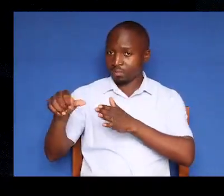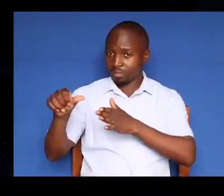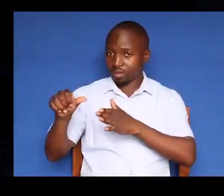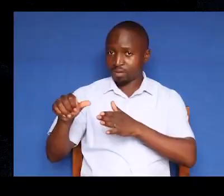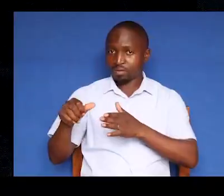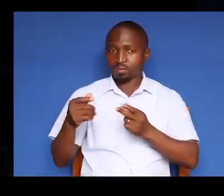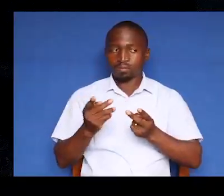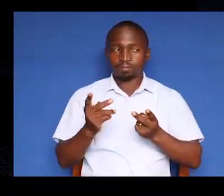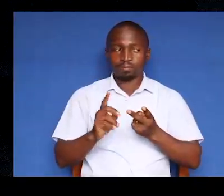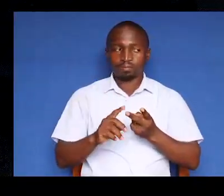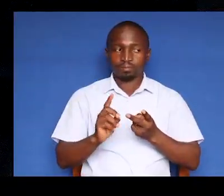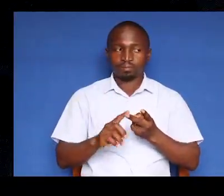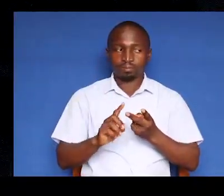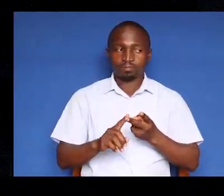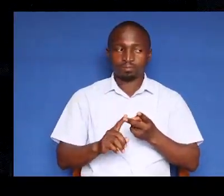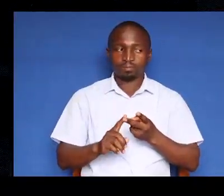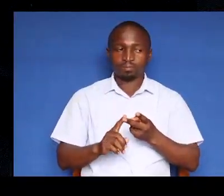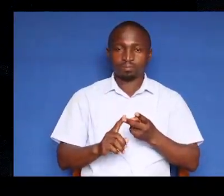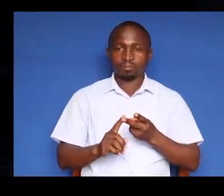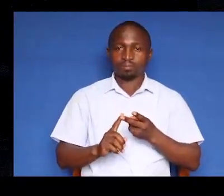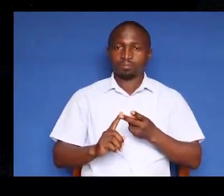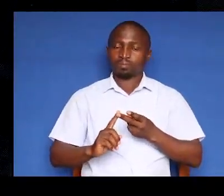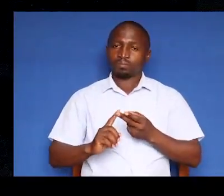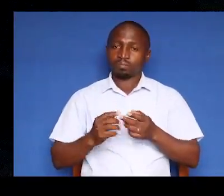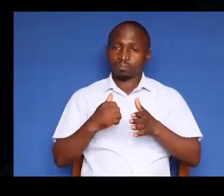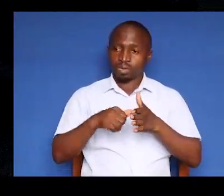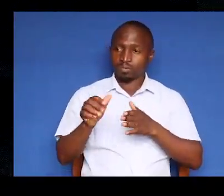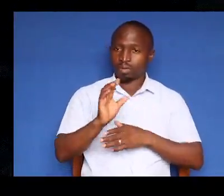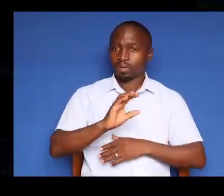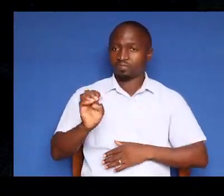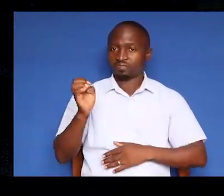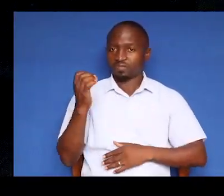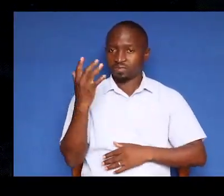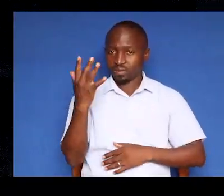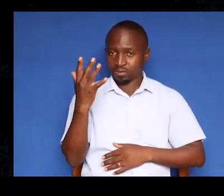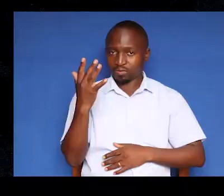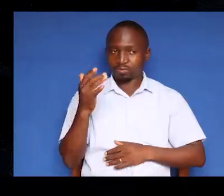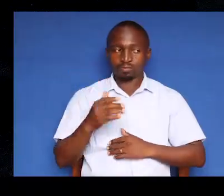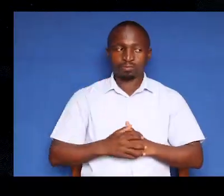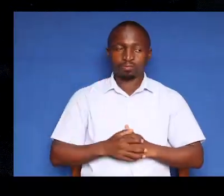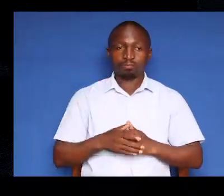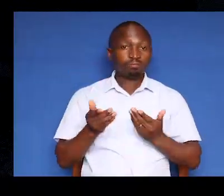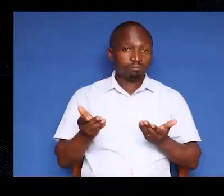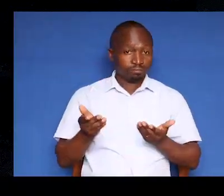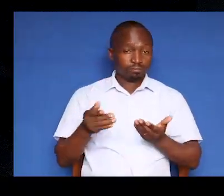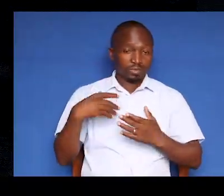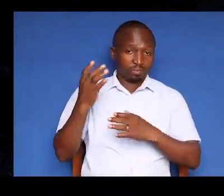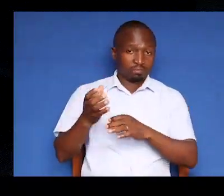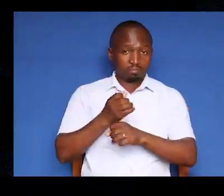is seen to be 5,000, while